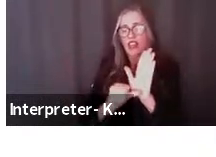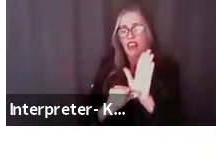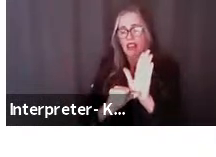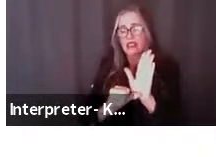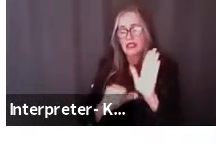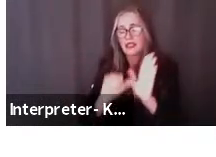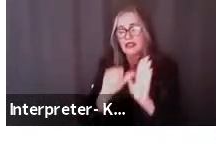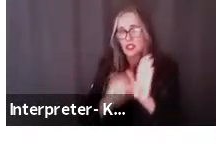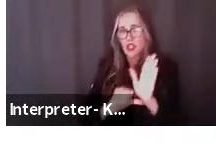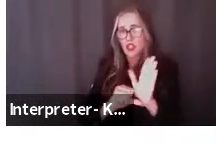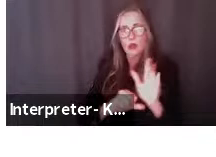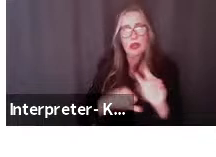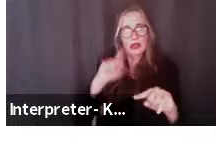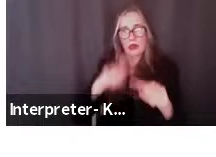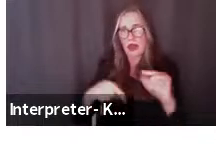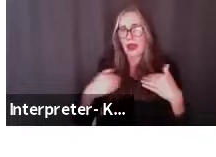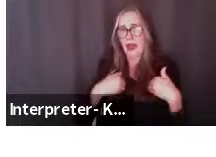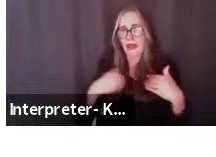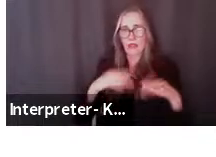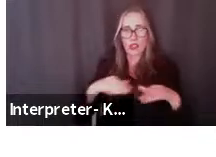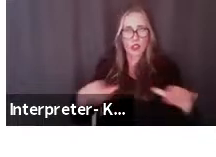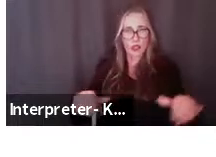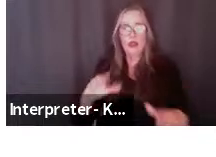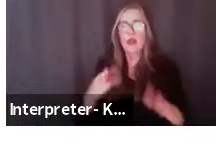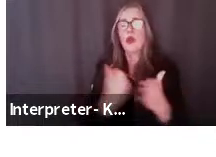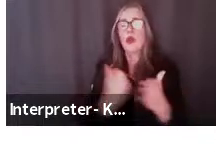chats i just want to make sure everything's okay